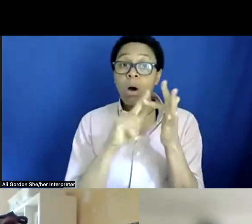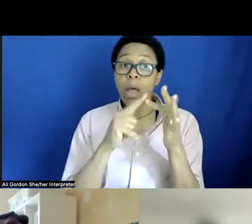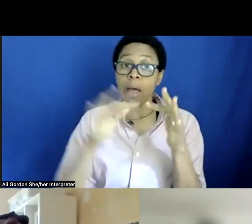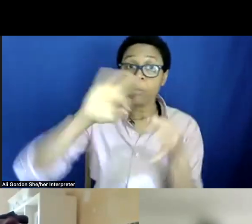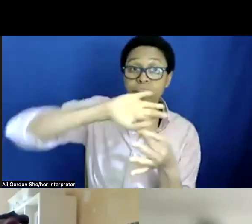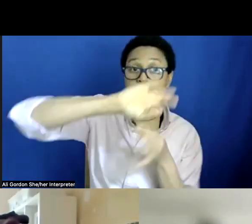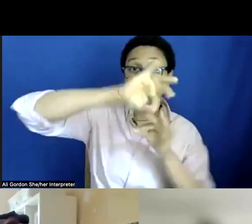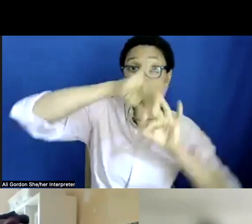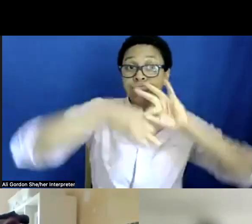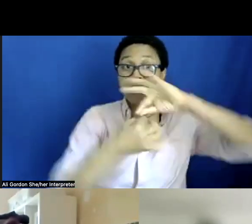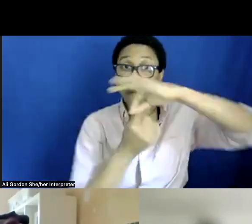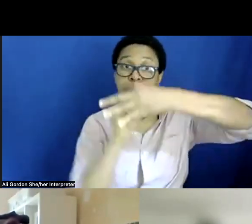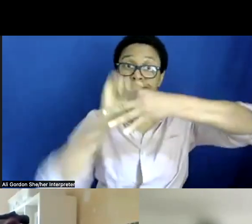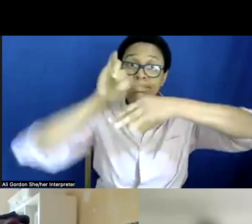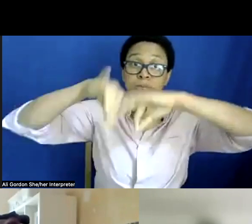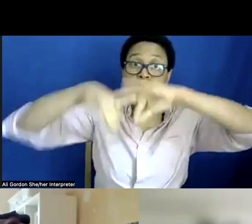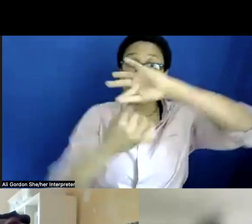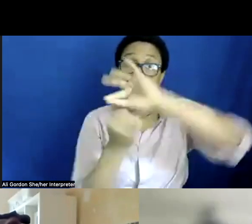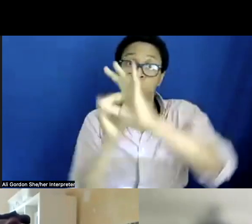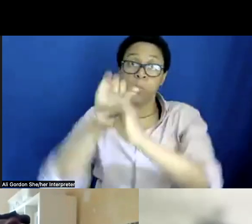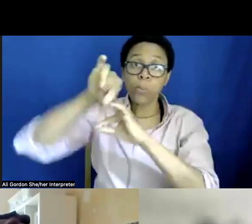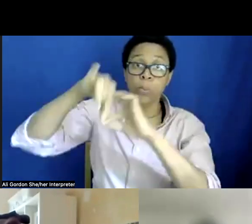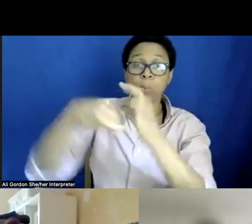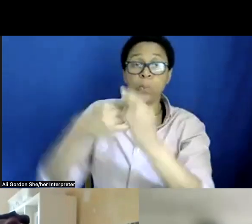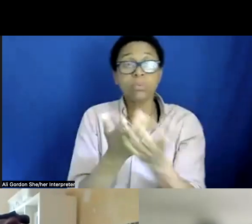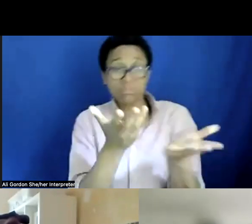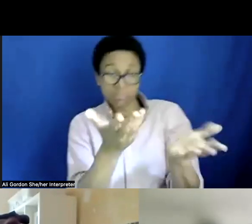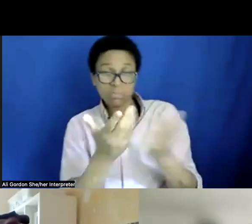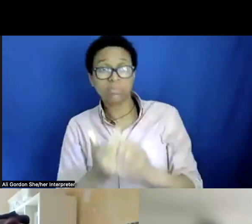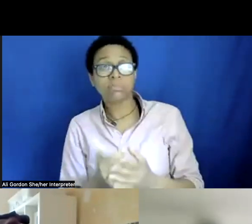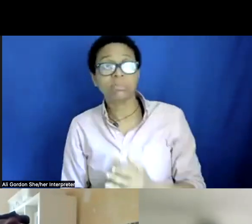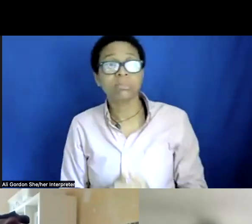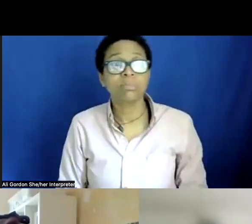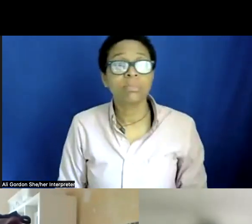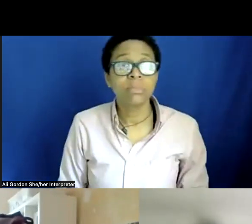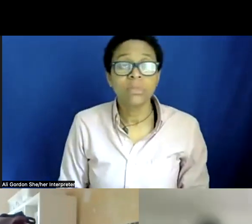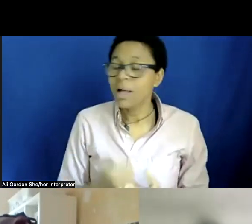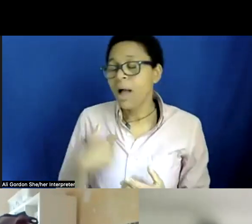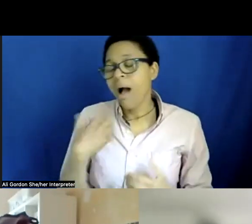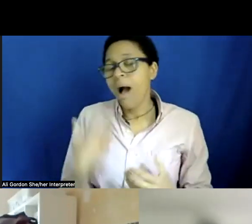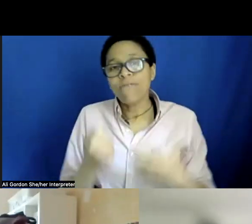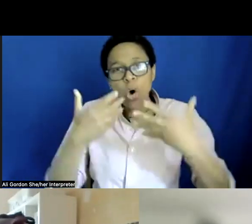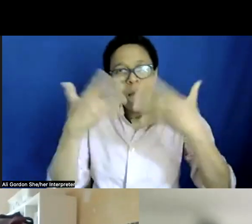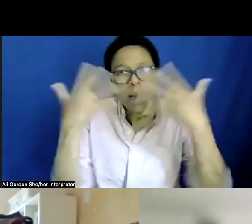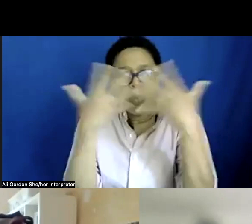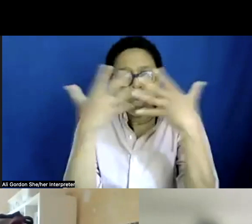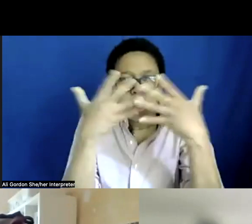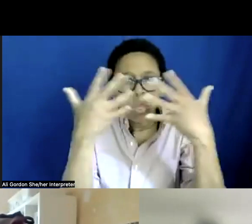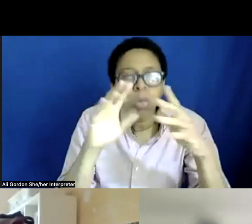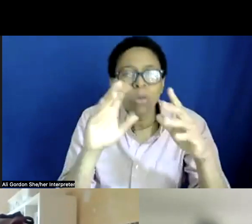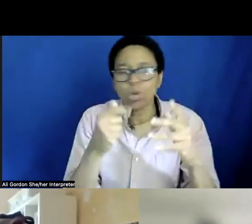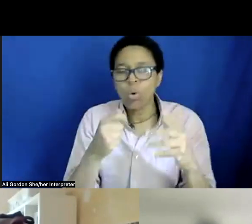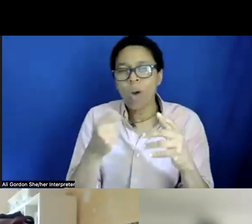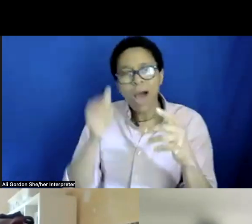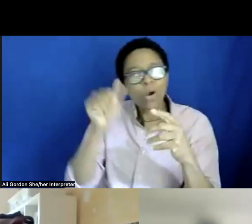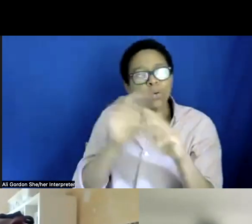going round in circles with a bit. I've got some sort of a filter on my thing, and I don't know how to turn it off. That's right, we can see it. We can see it. Just